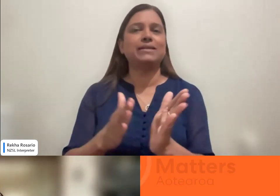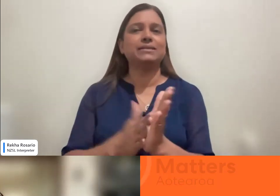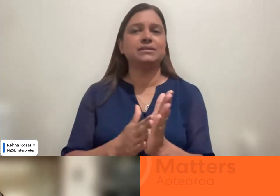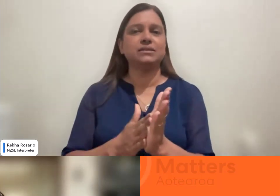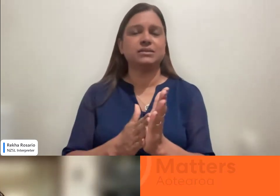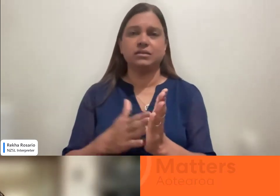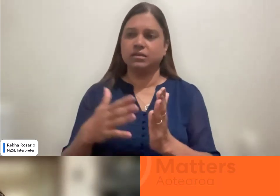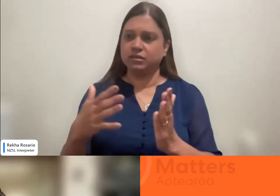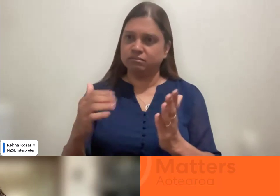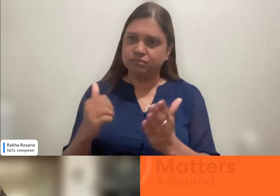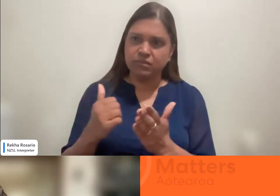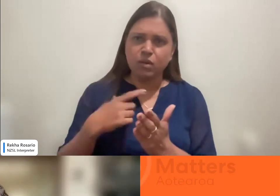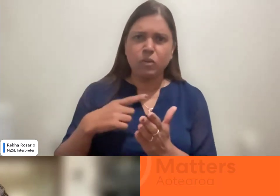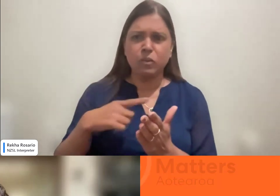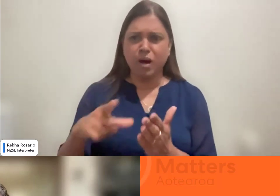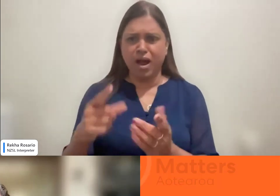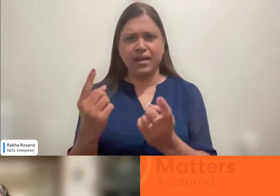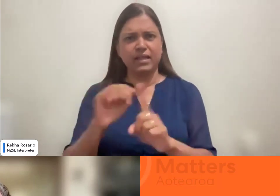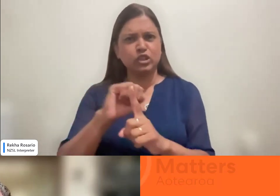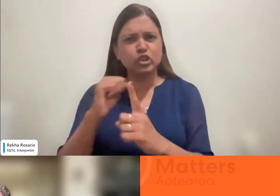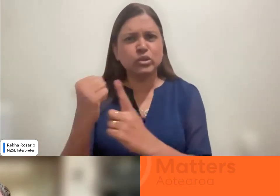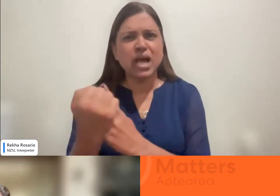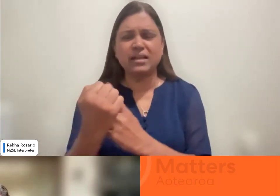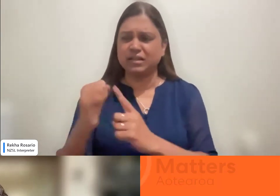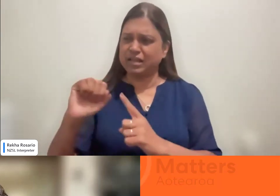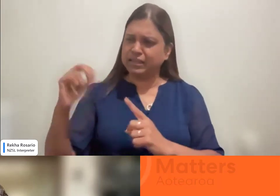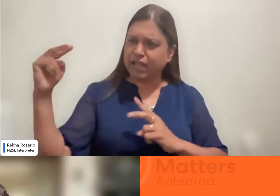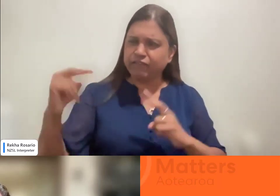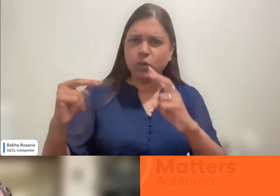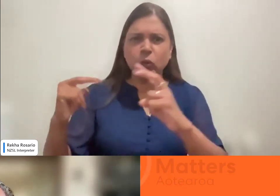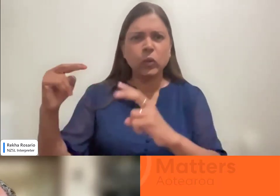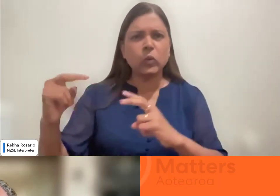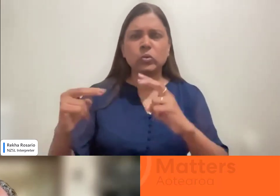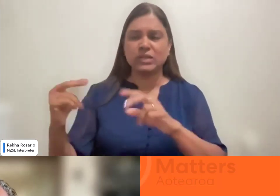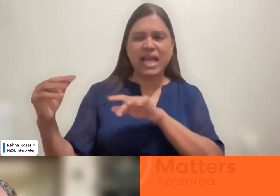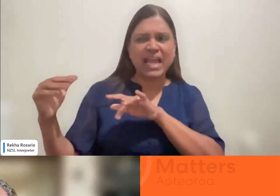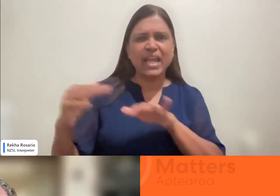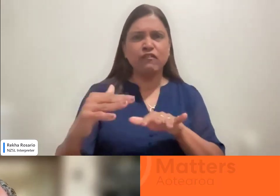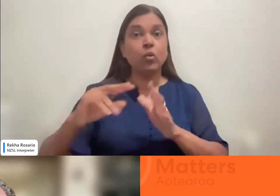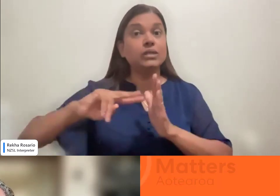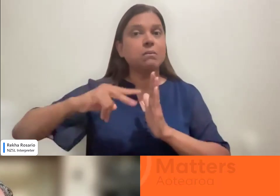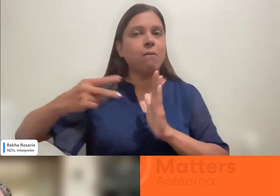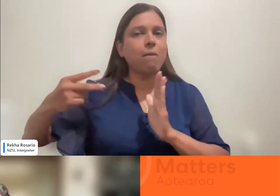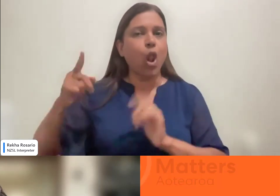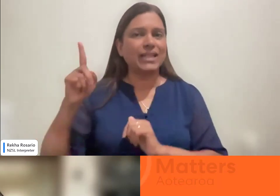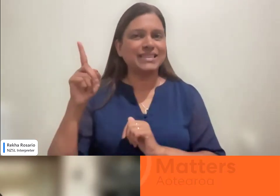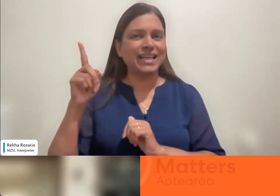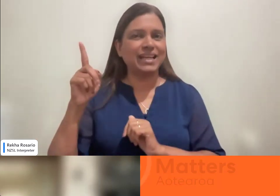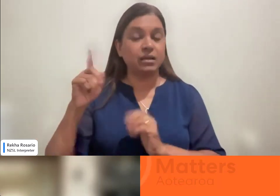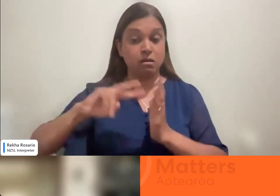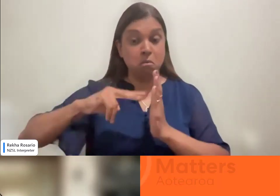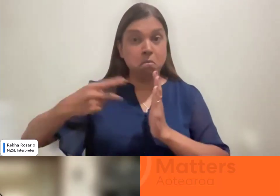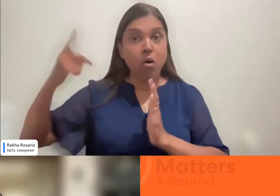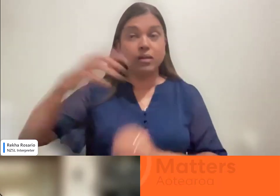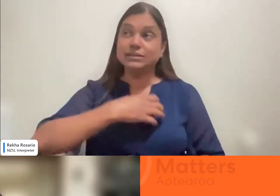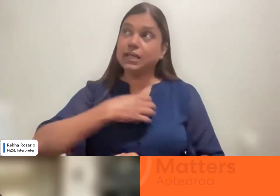it's society and societal views that actually influence the policies and the funding that